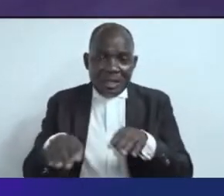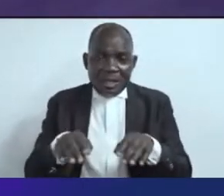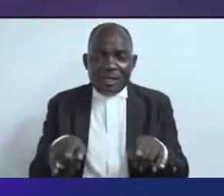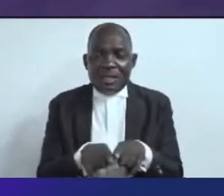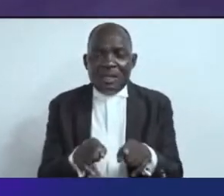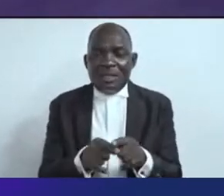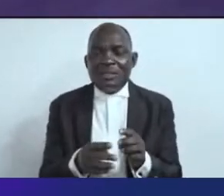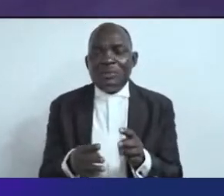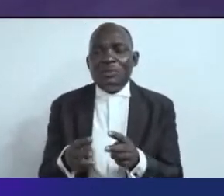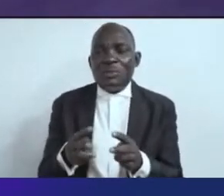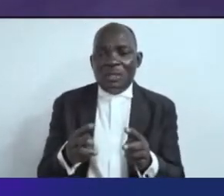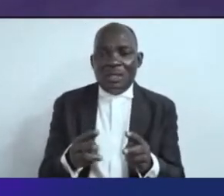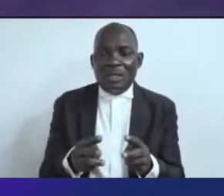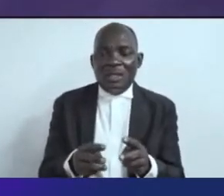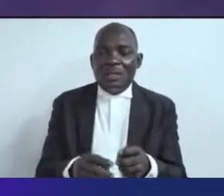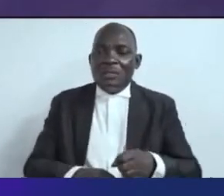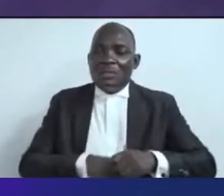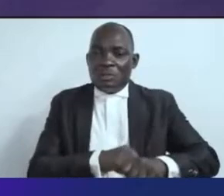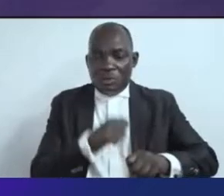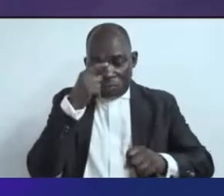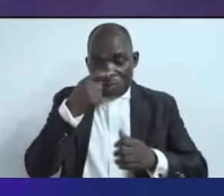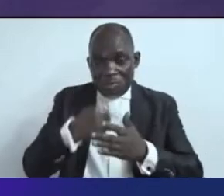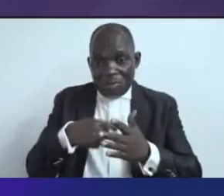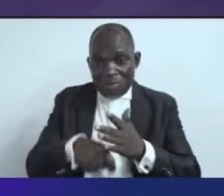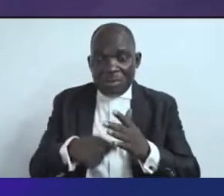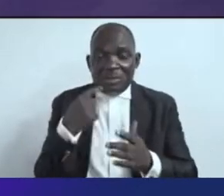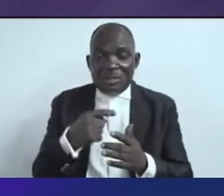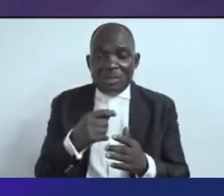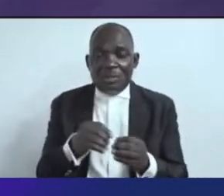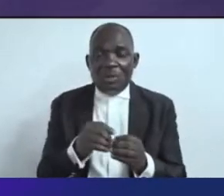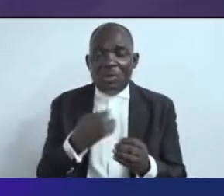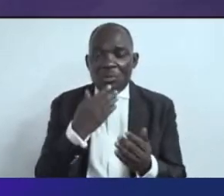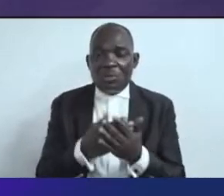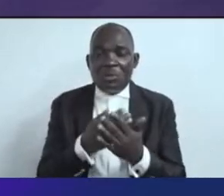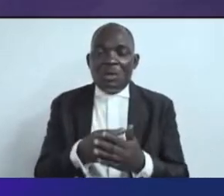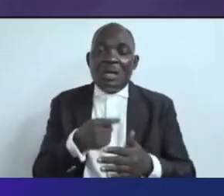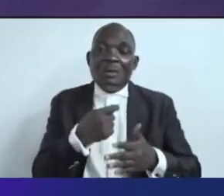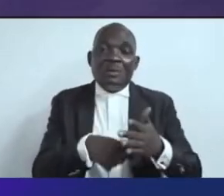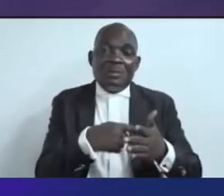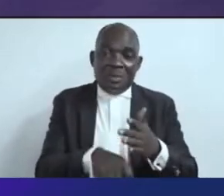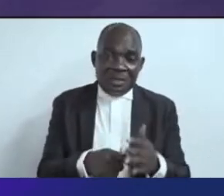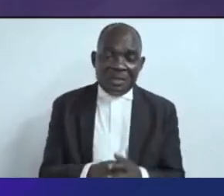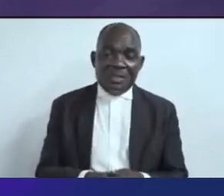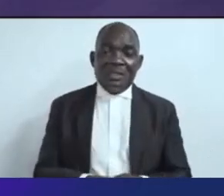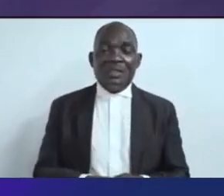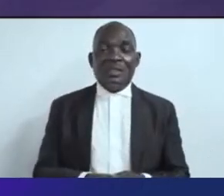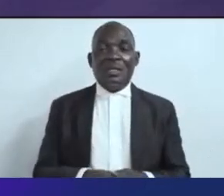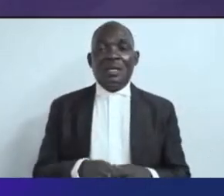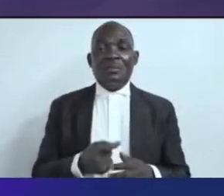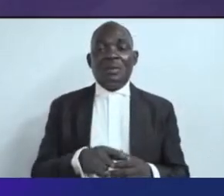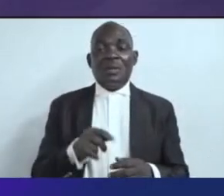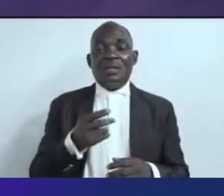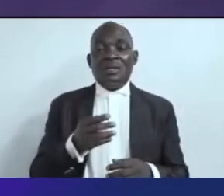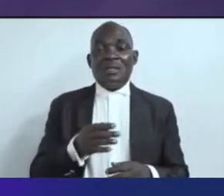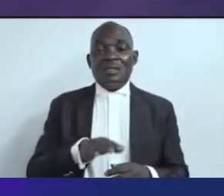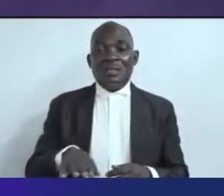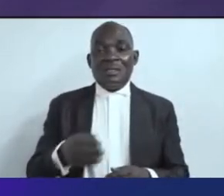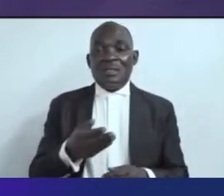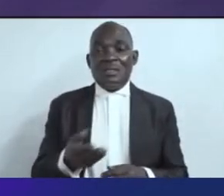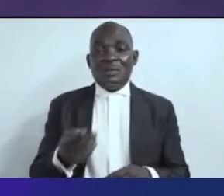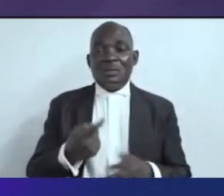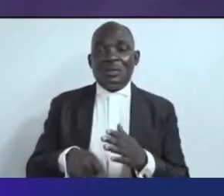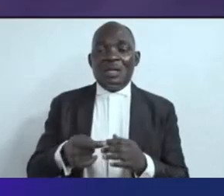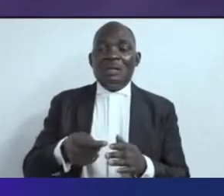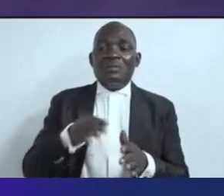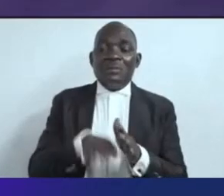anchor for prices. We have seen a significant drop in inflation also.